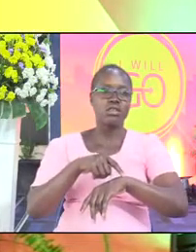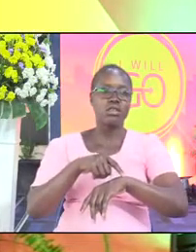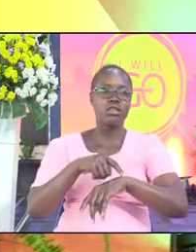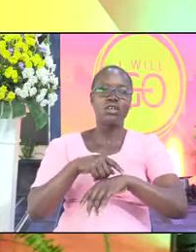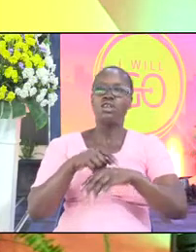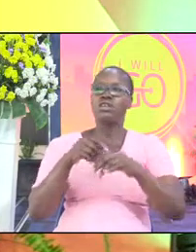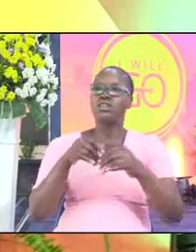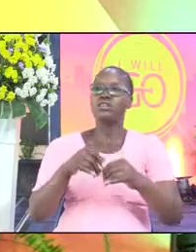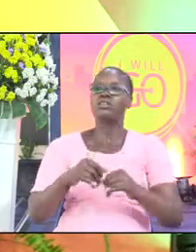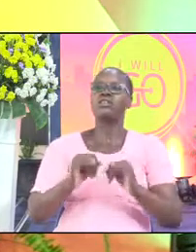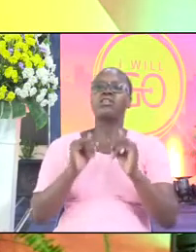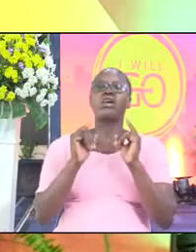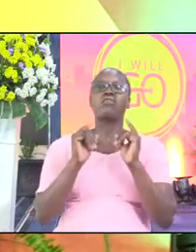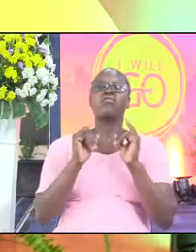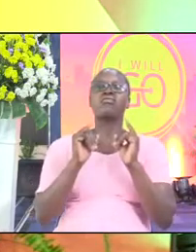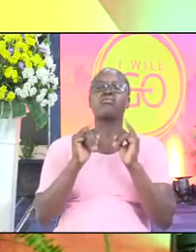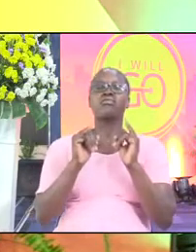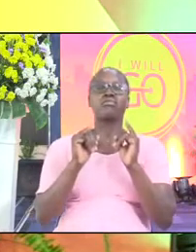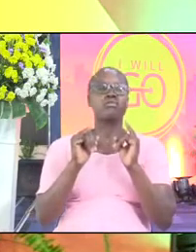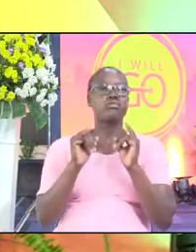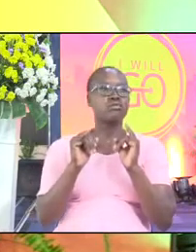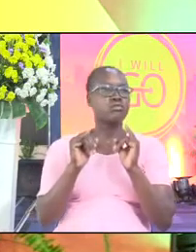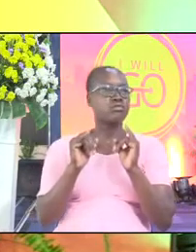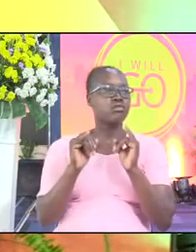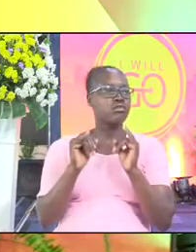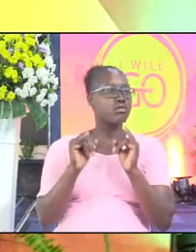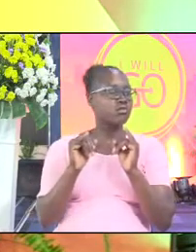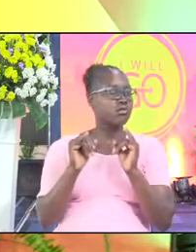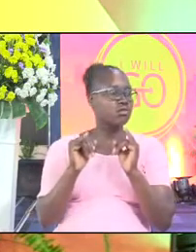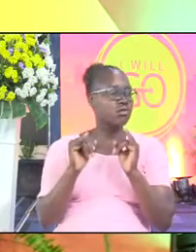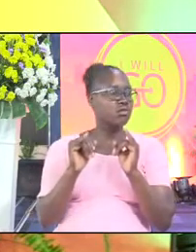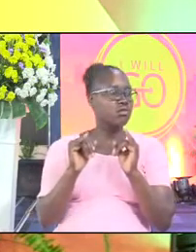to tribalism,